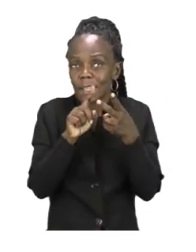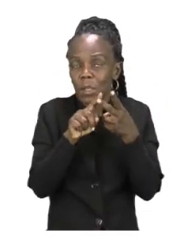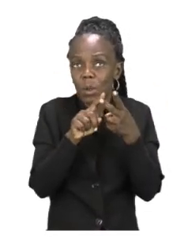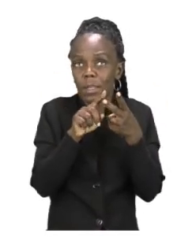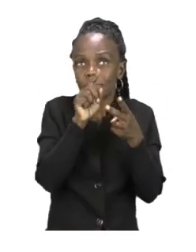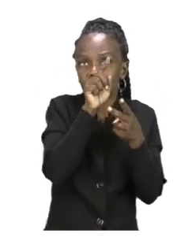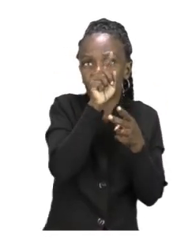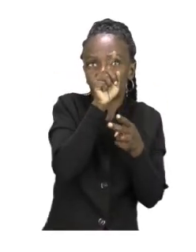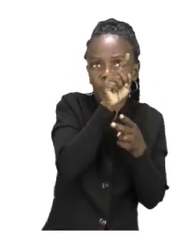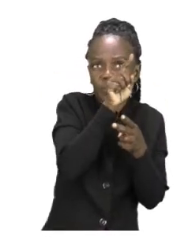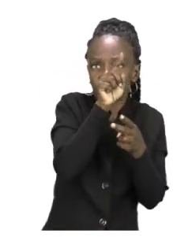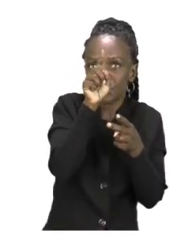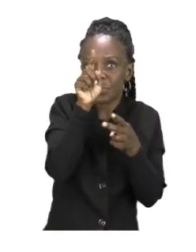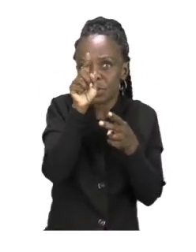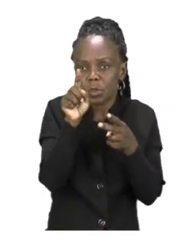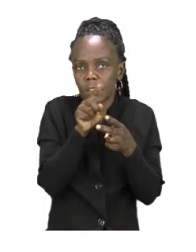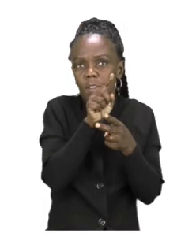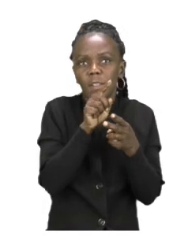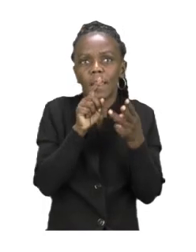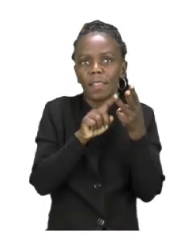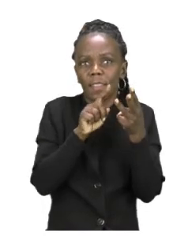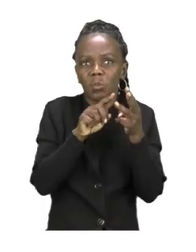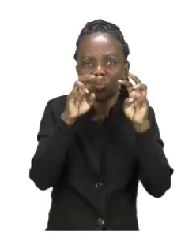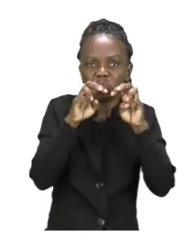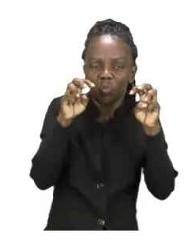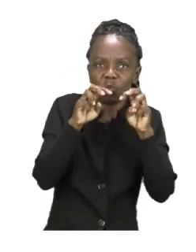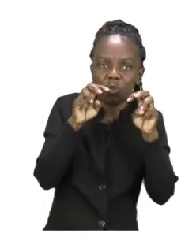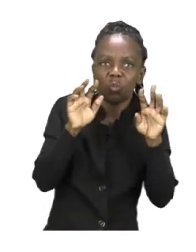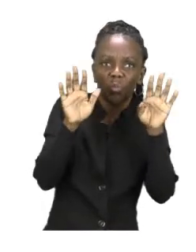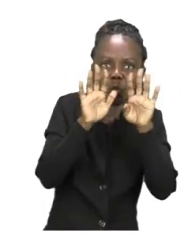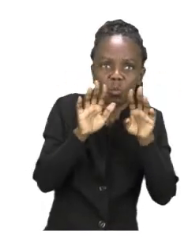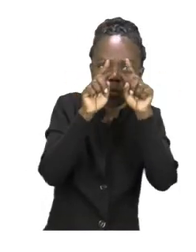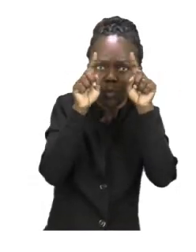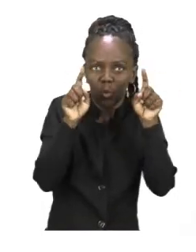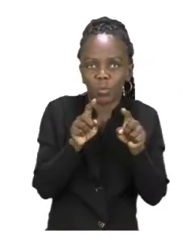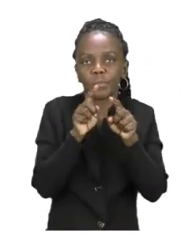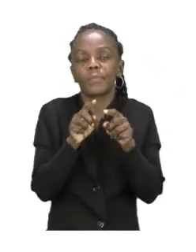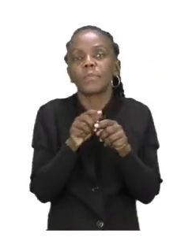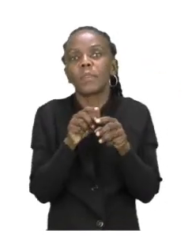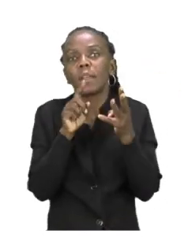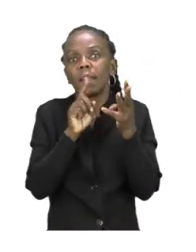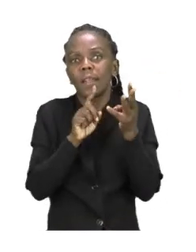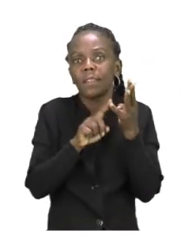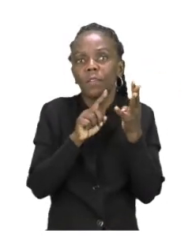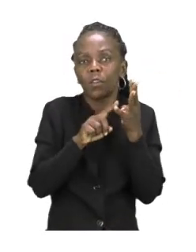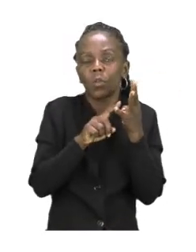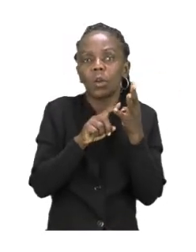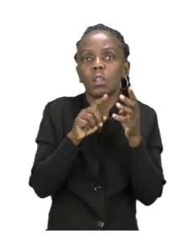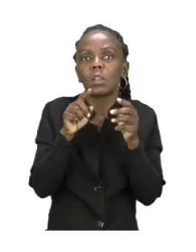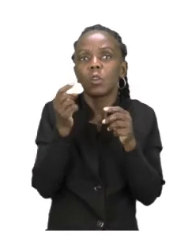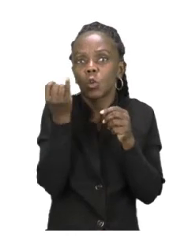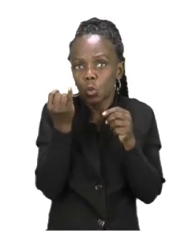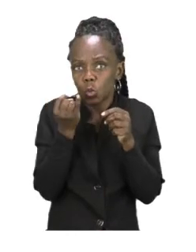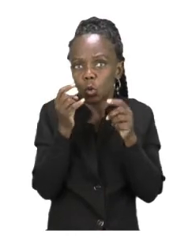box you are looking for the square and then coloring, and the last box you are going to draw one square.